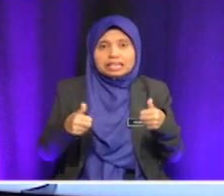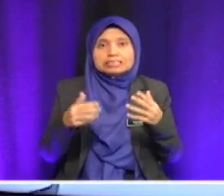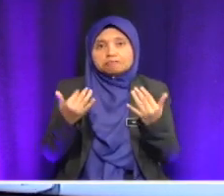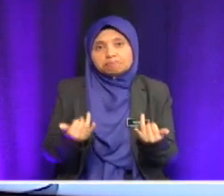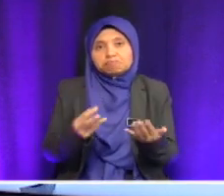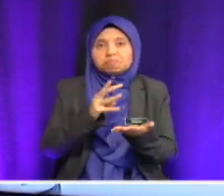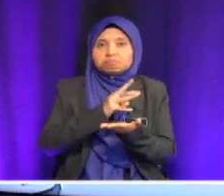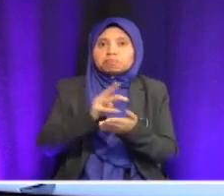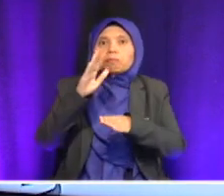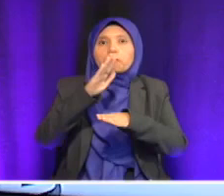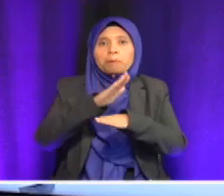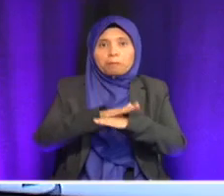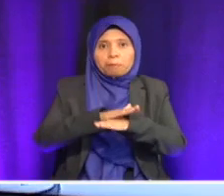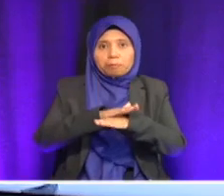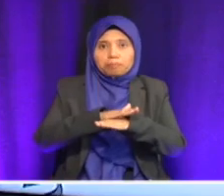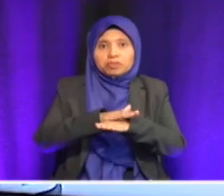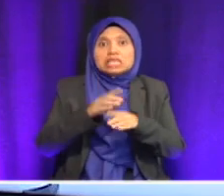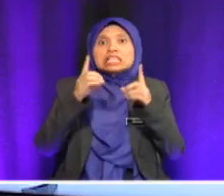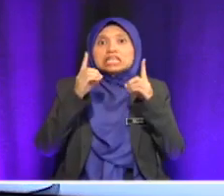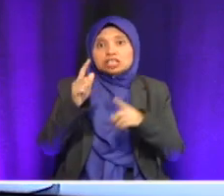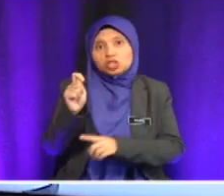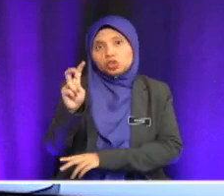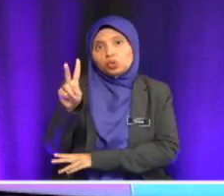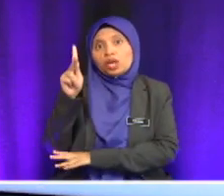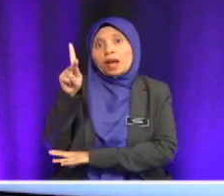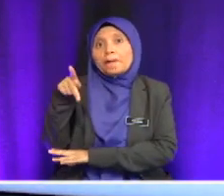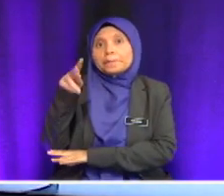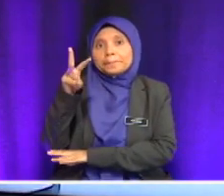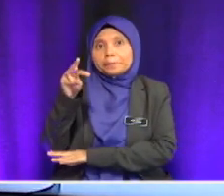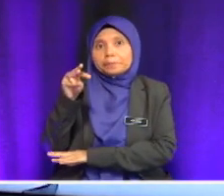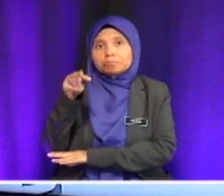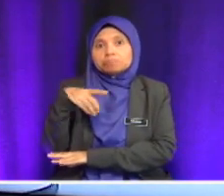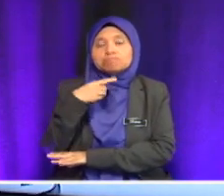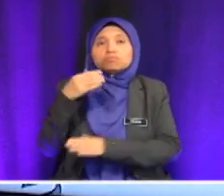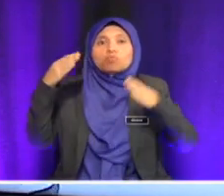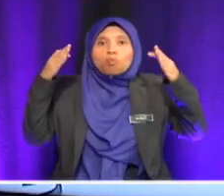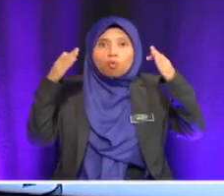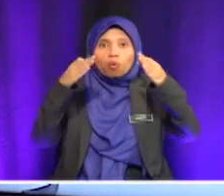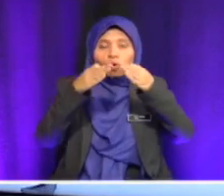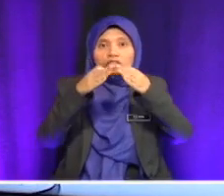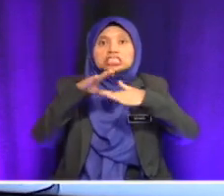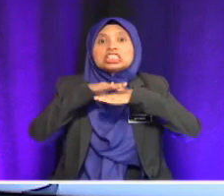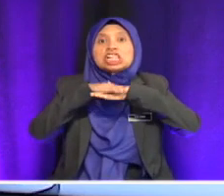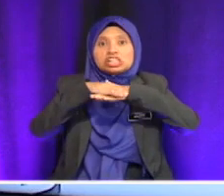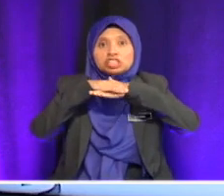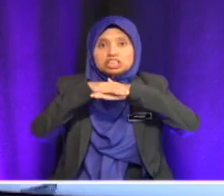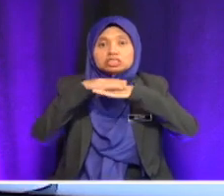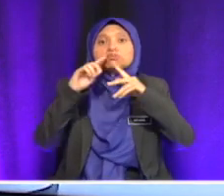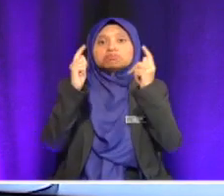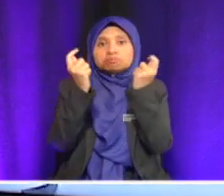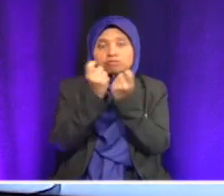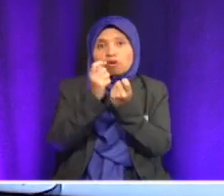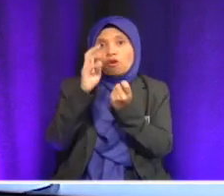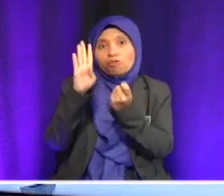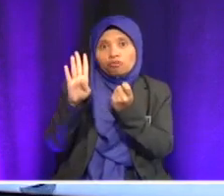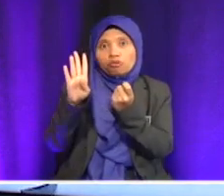me, Chris MJ here on EduwebTV KPM. And today, we will be focusing on Bahasa Inggeris Tingkatan 4